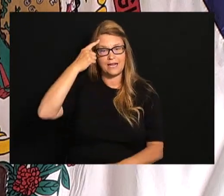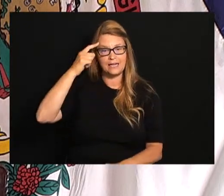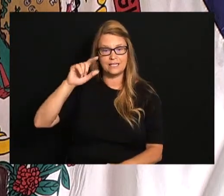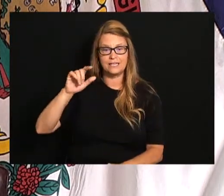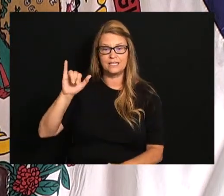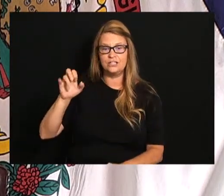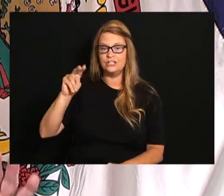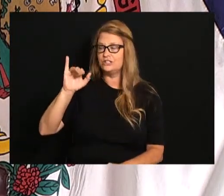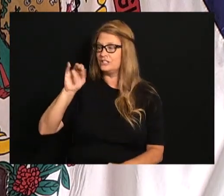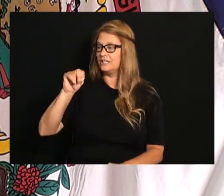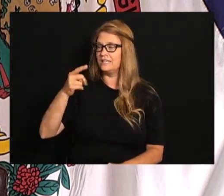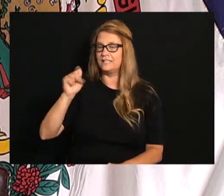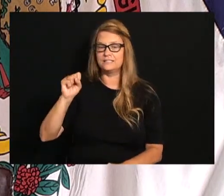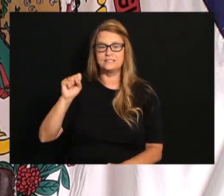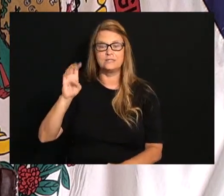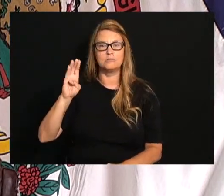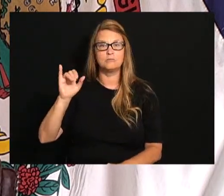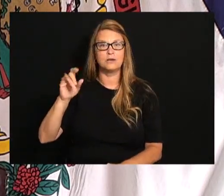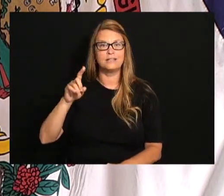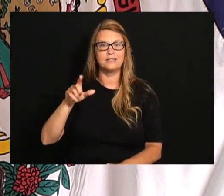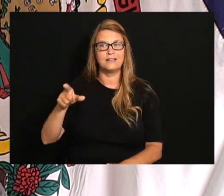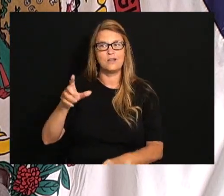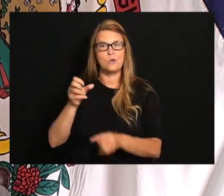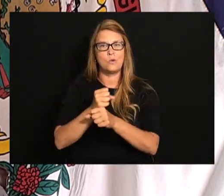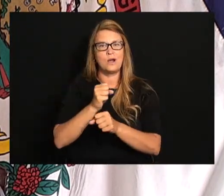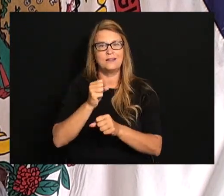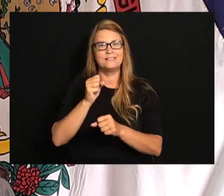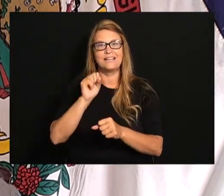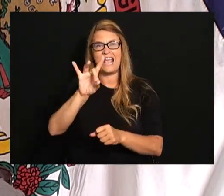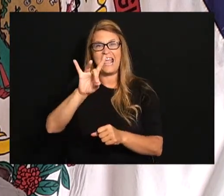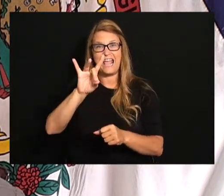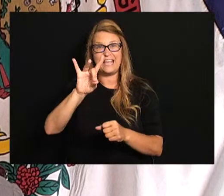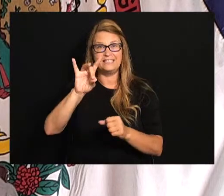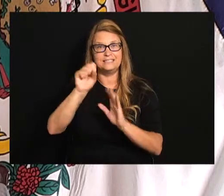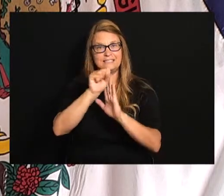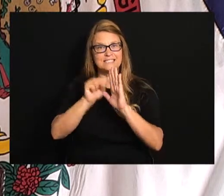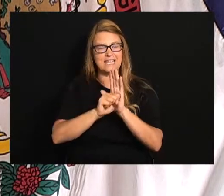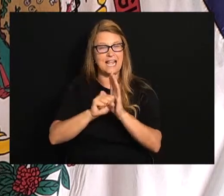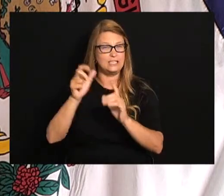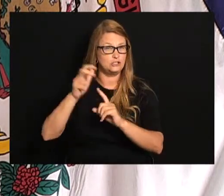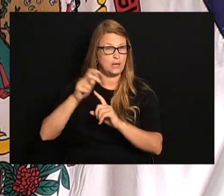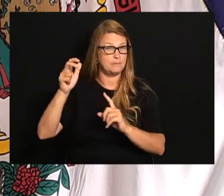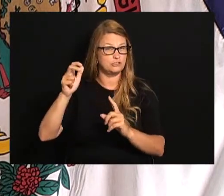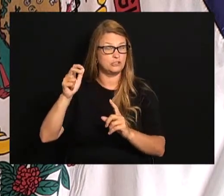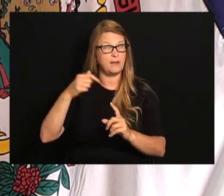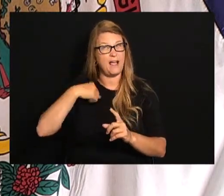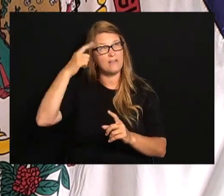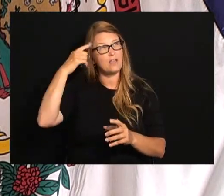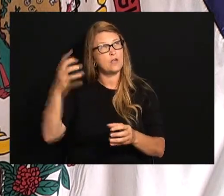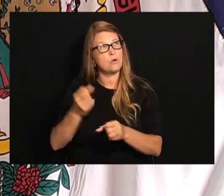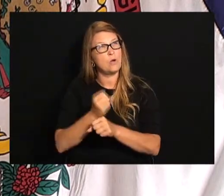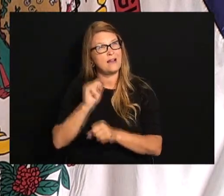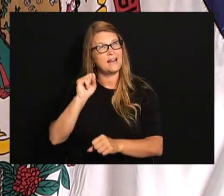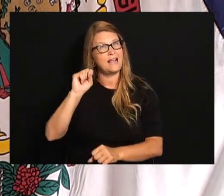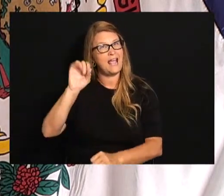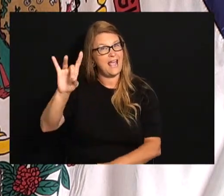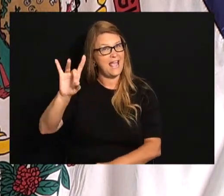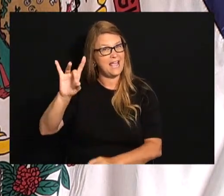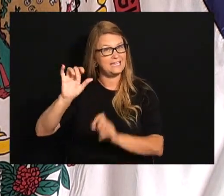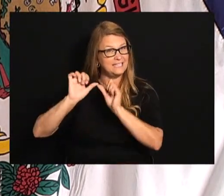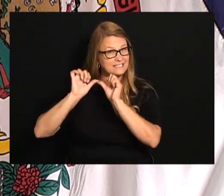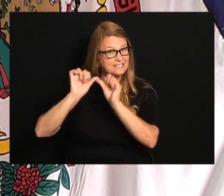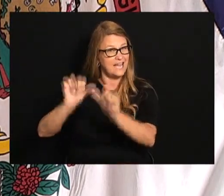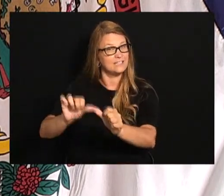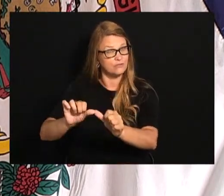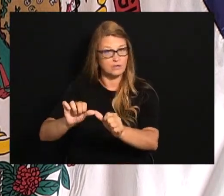Boyd won 8 consecutive state championships. And I think he won 10, but won 8 consecutive state